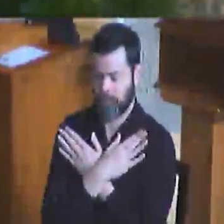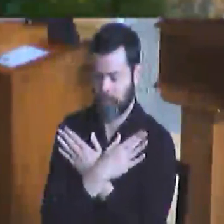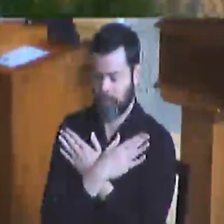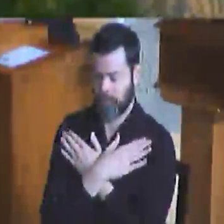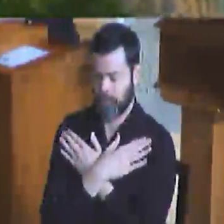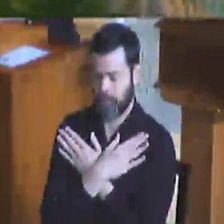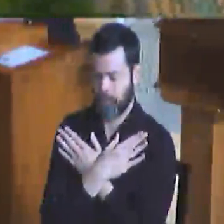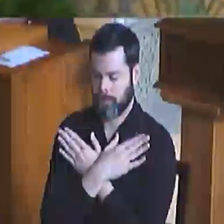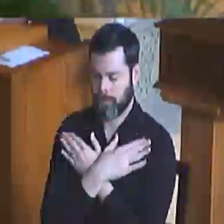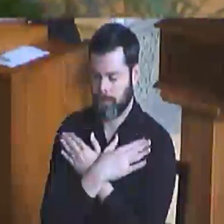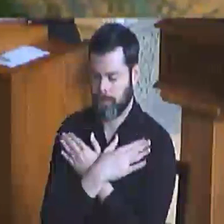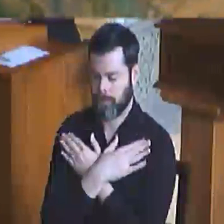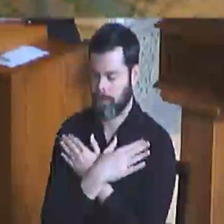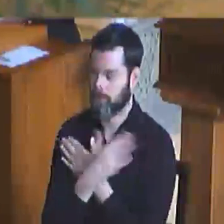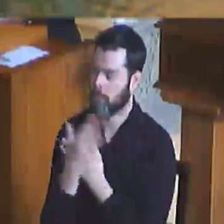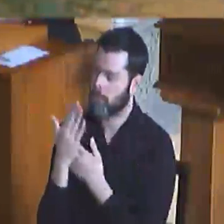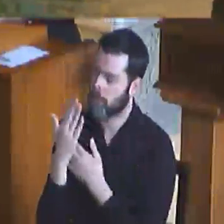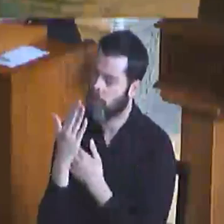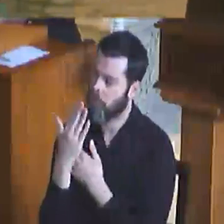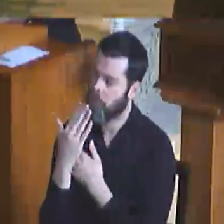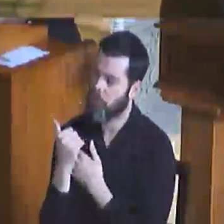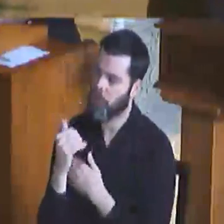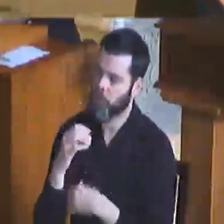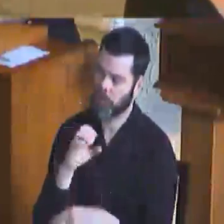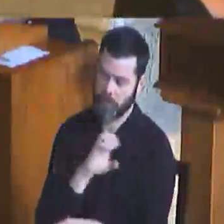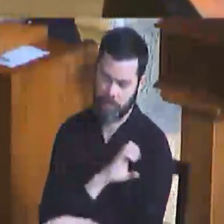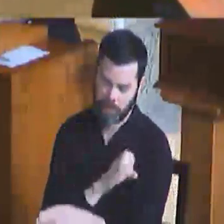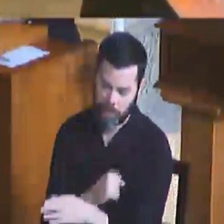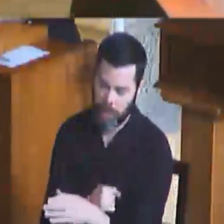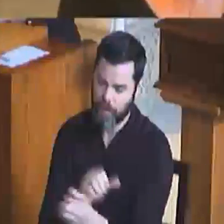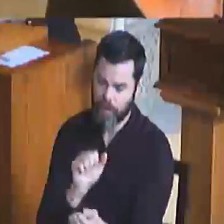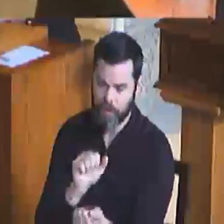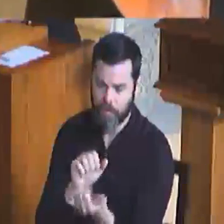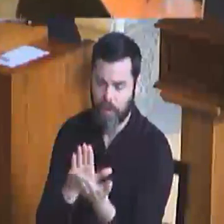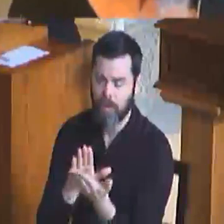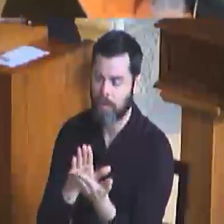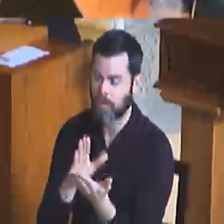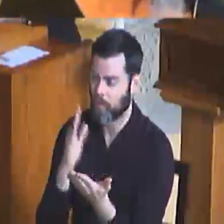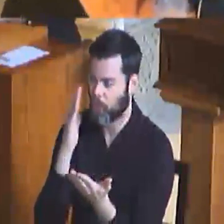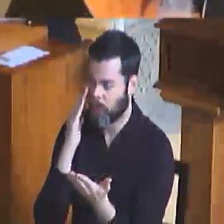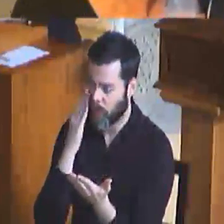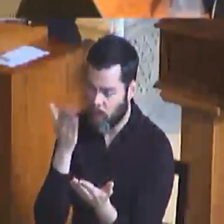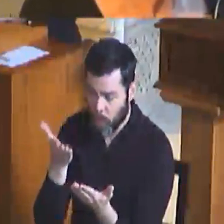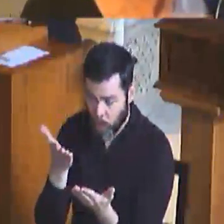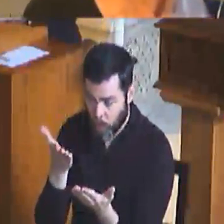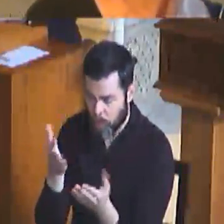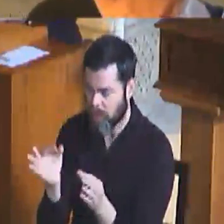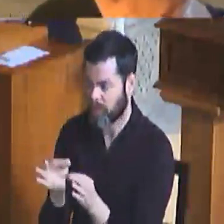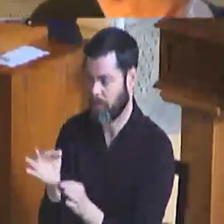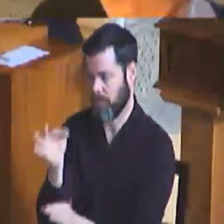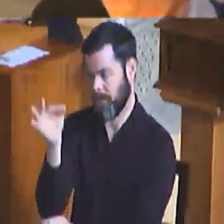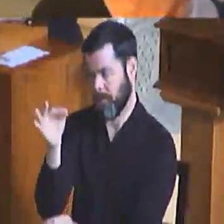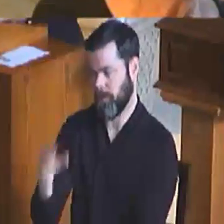Relax in that sweet presence we know is spirit.